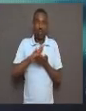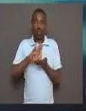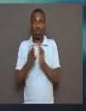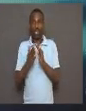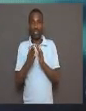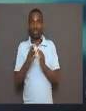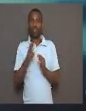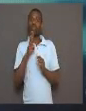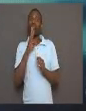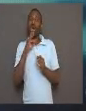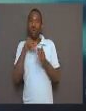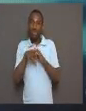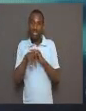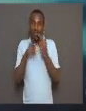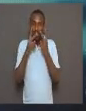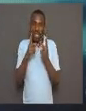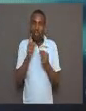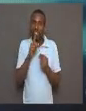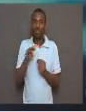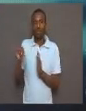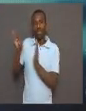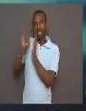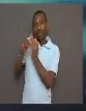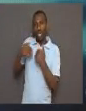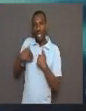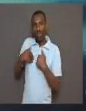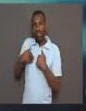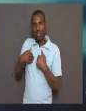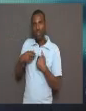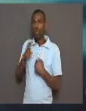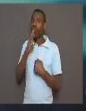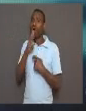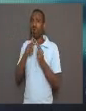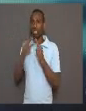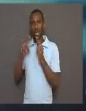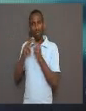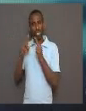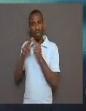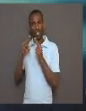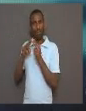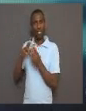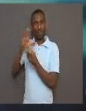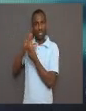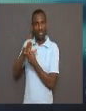That is because salt water is more dense than fresh water.